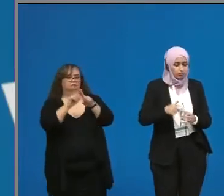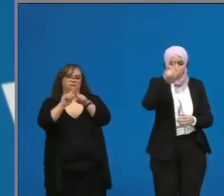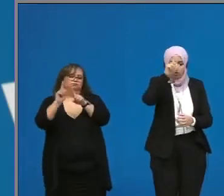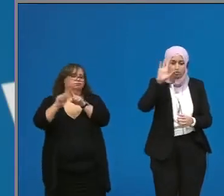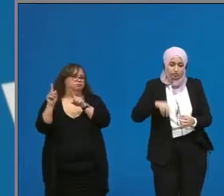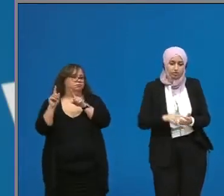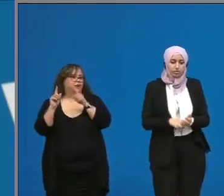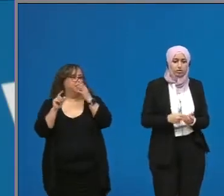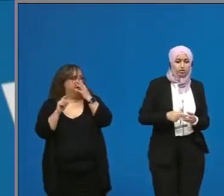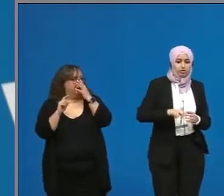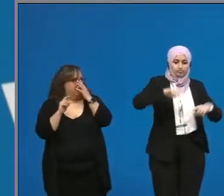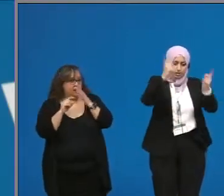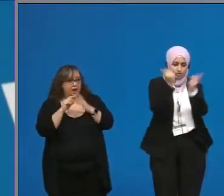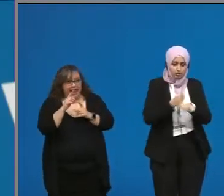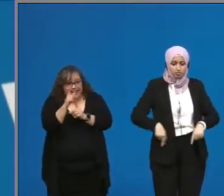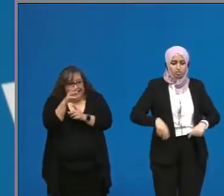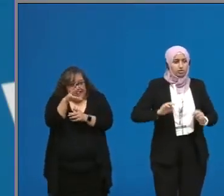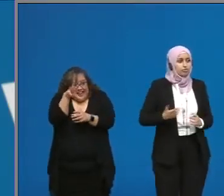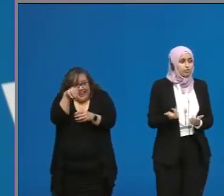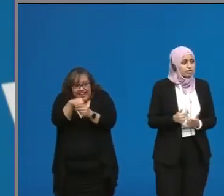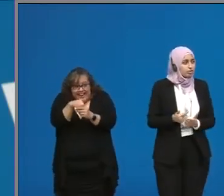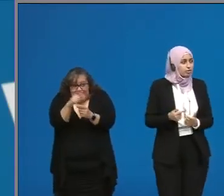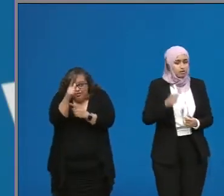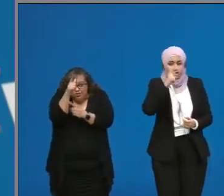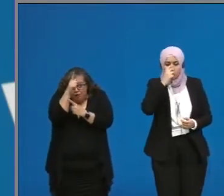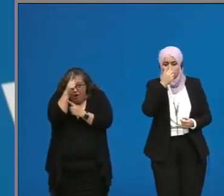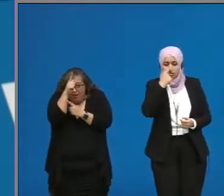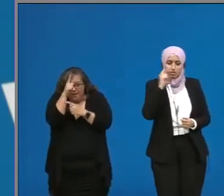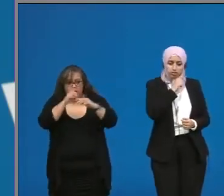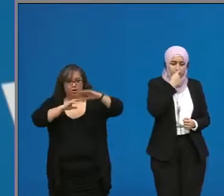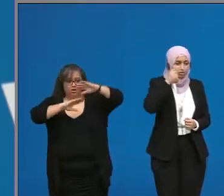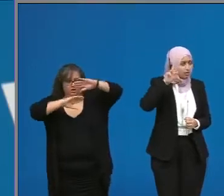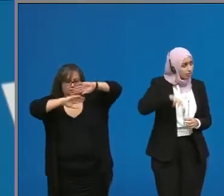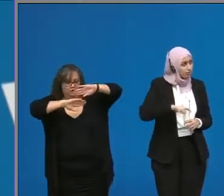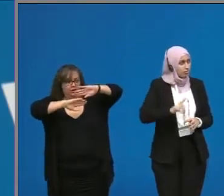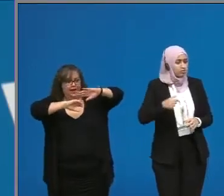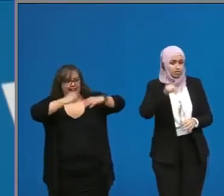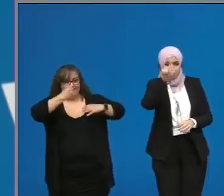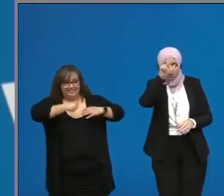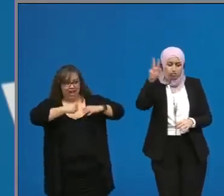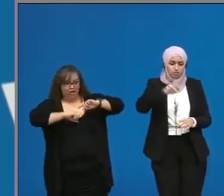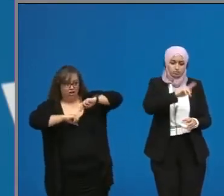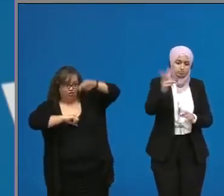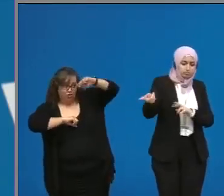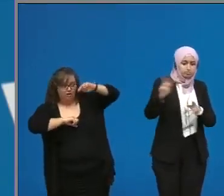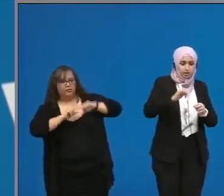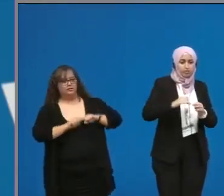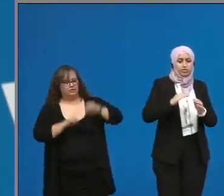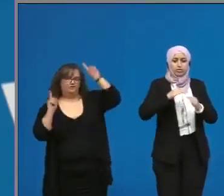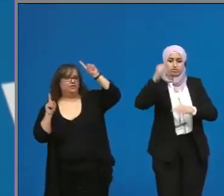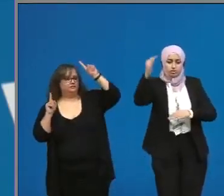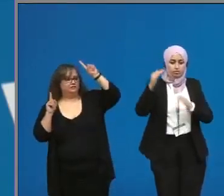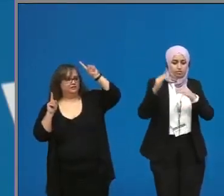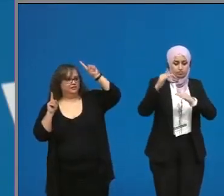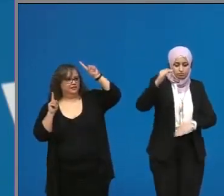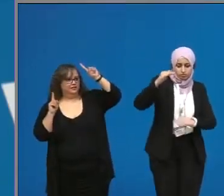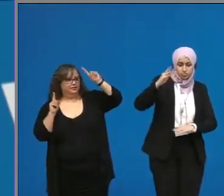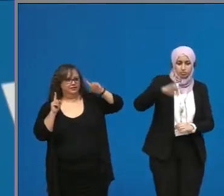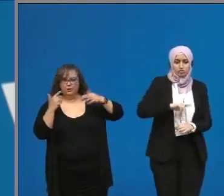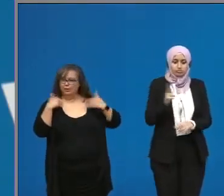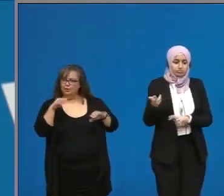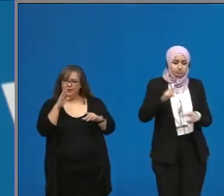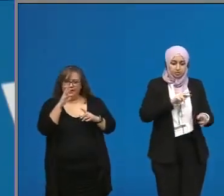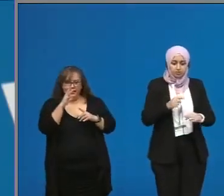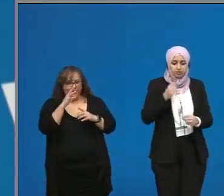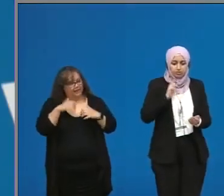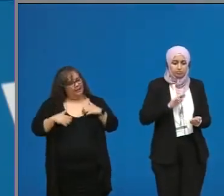differences. And even in Jordan, by the way, in the south and in the north, you will have different signs. It's a very interesting culture.